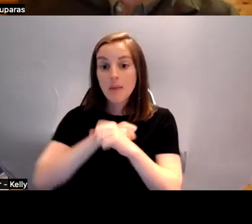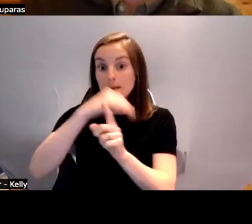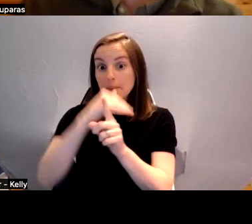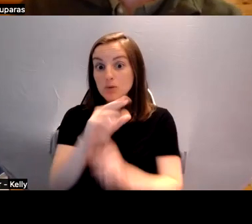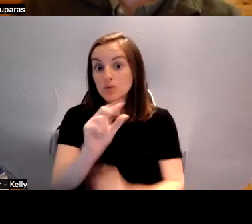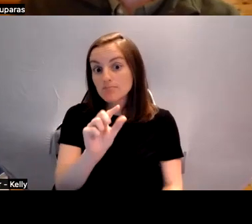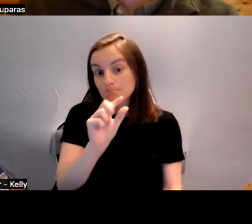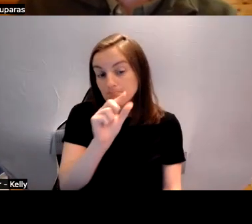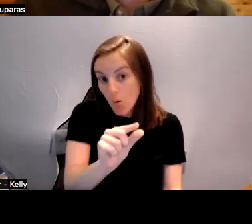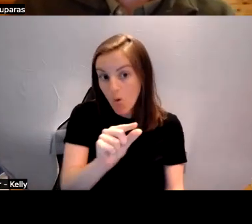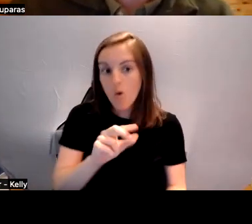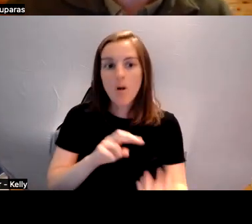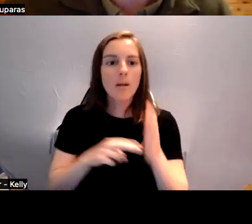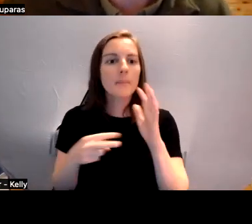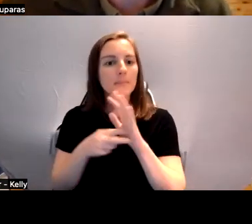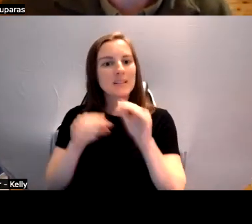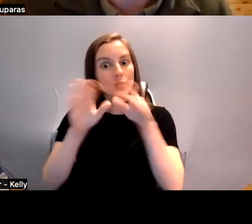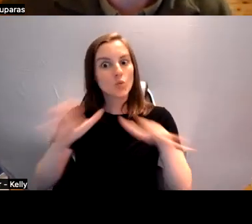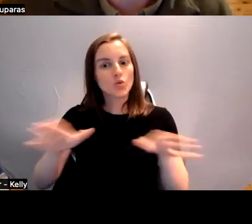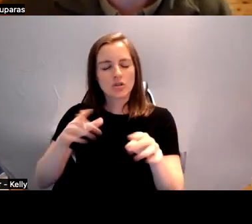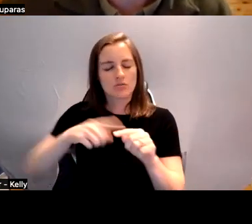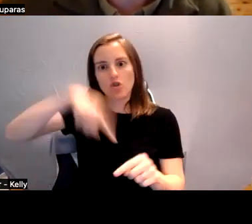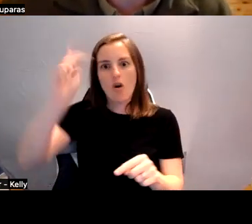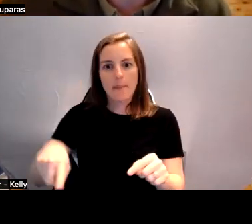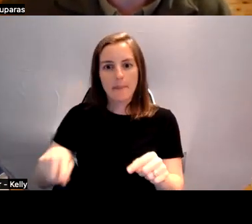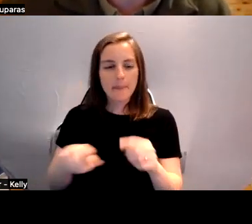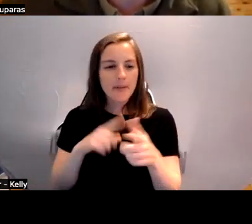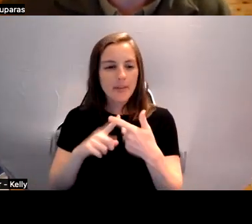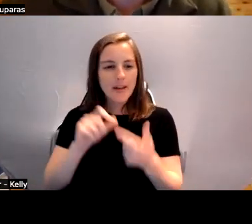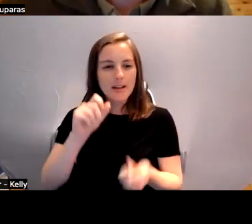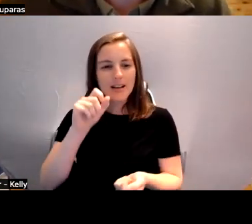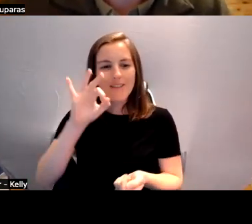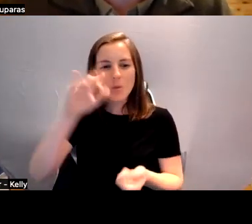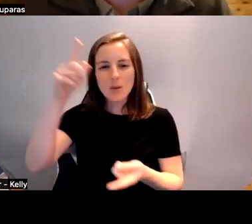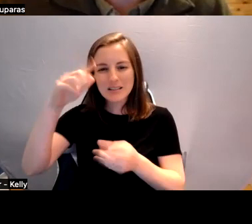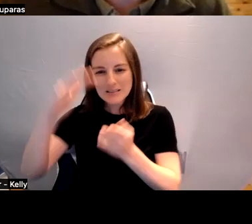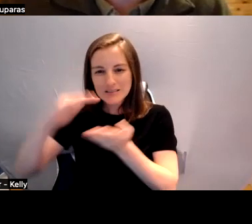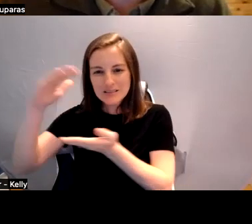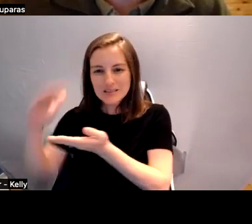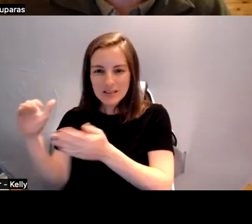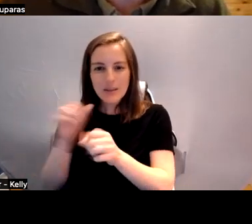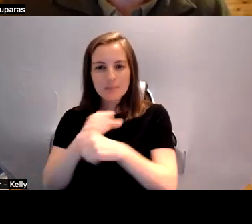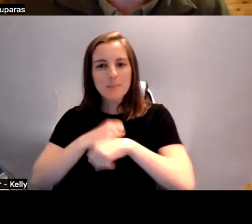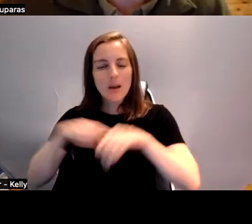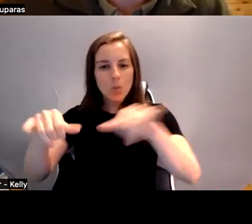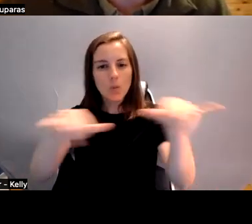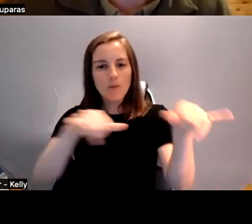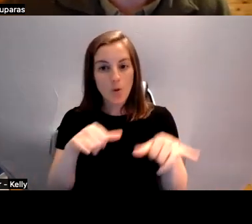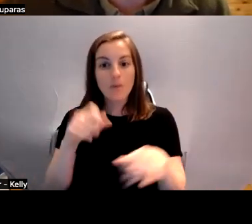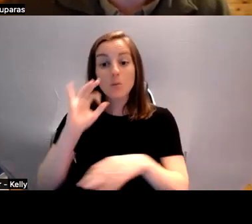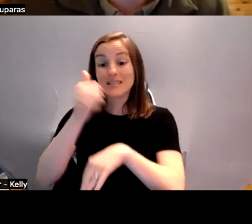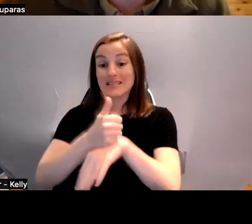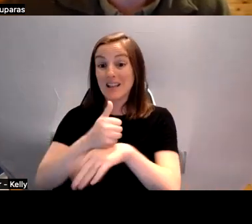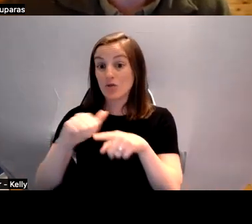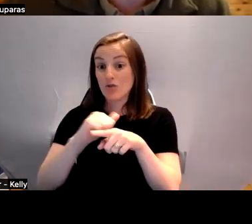the distribution very sharp. And if we increase the temperature, we make it almost uniform. We can think at training time, the temperature is set to 1,